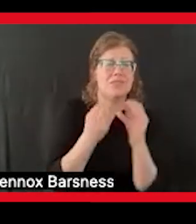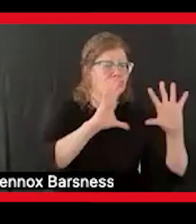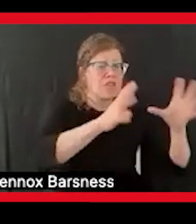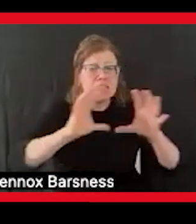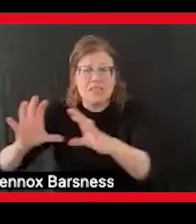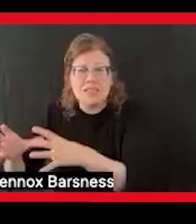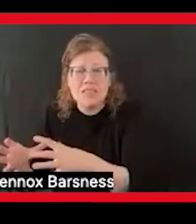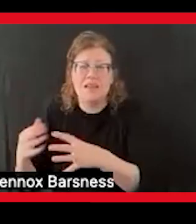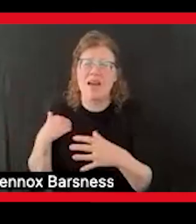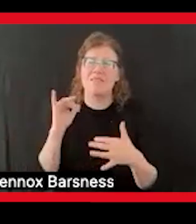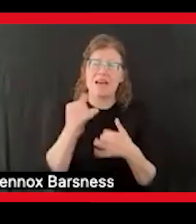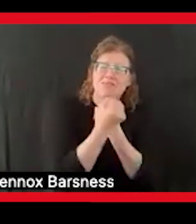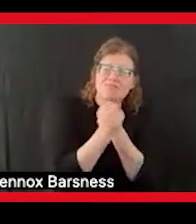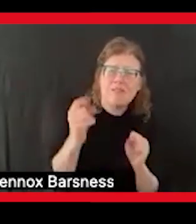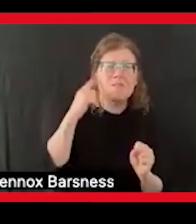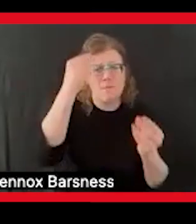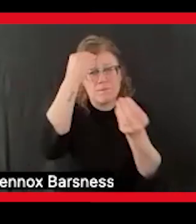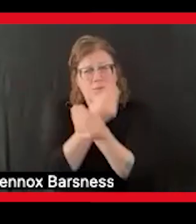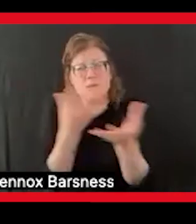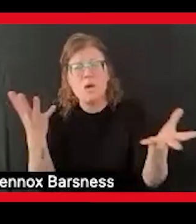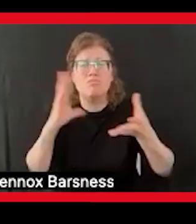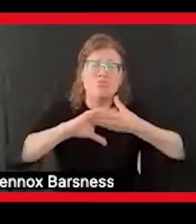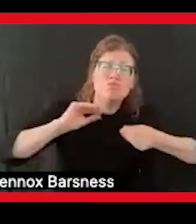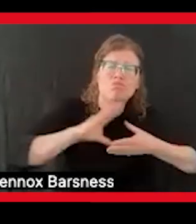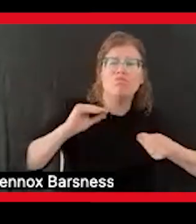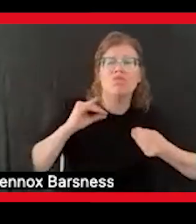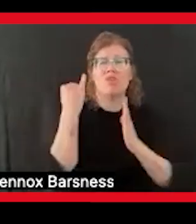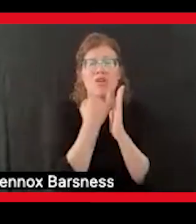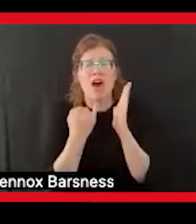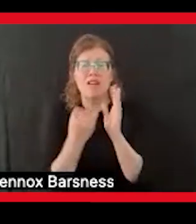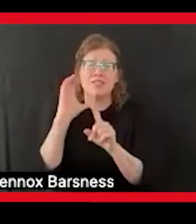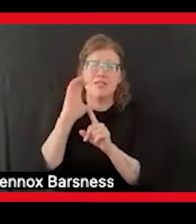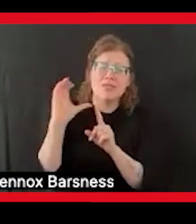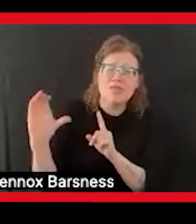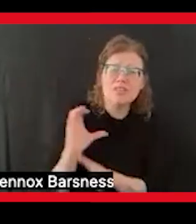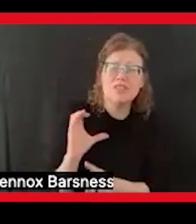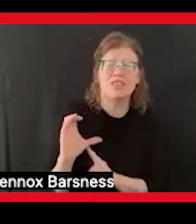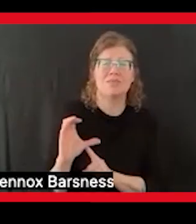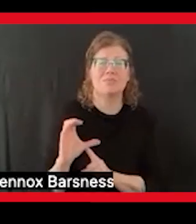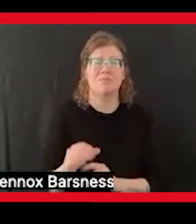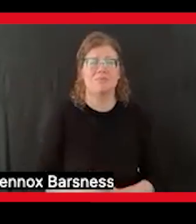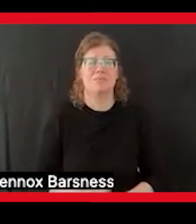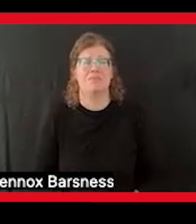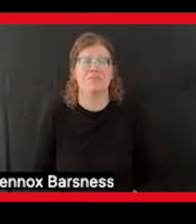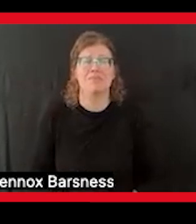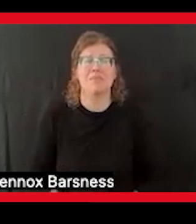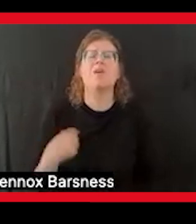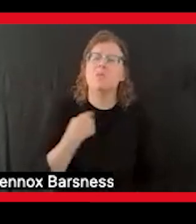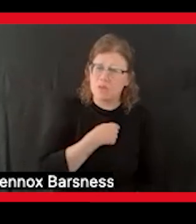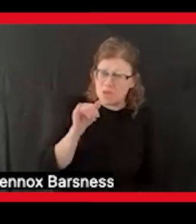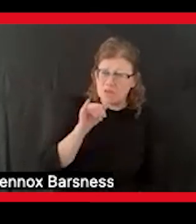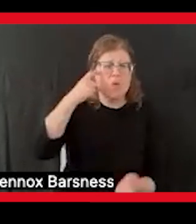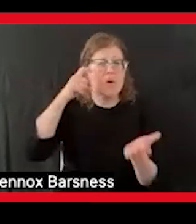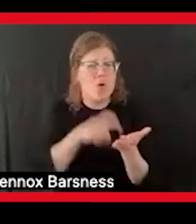art, cultures, and experiences. We envision a city where Calgarians of all backgrounds can access,